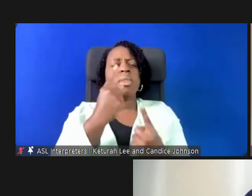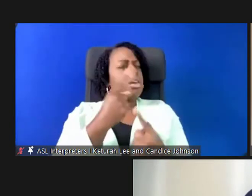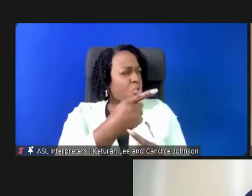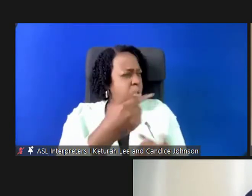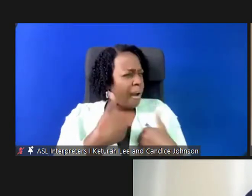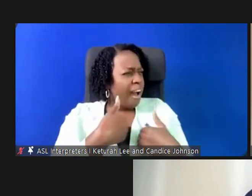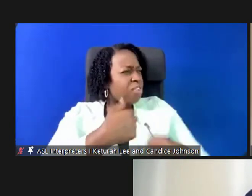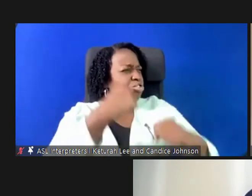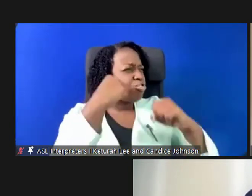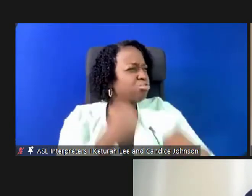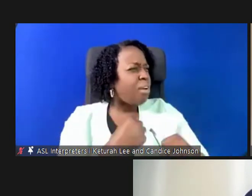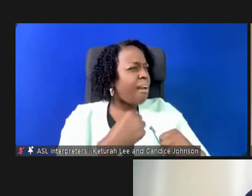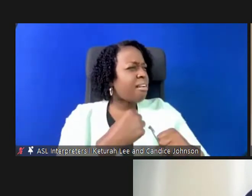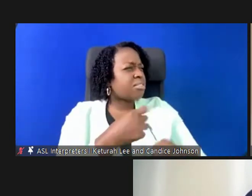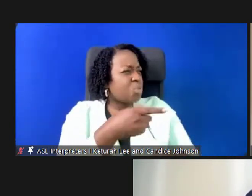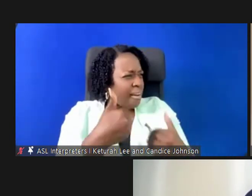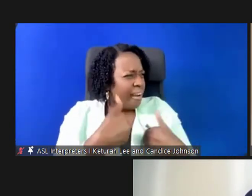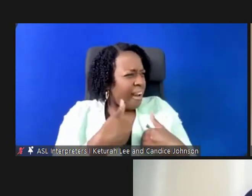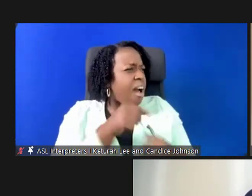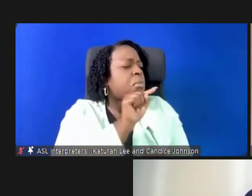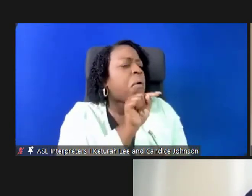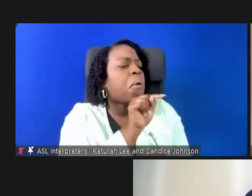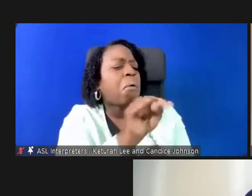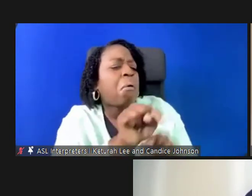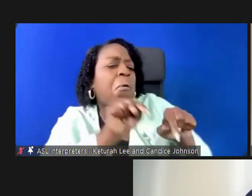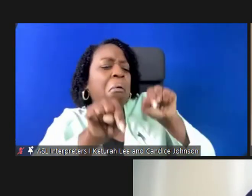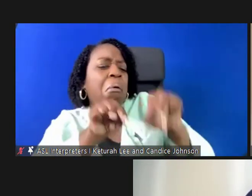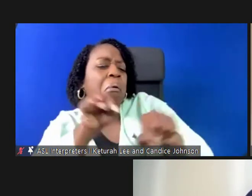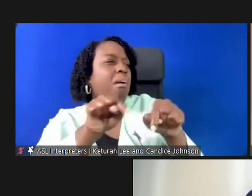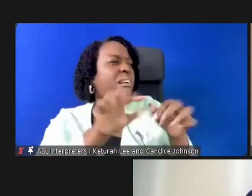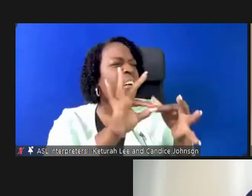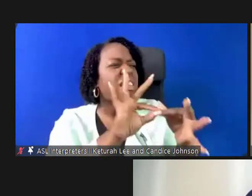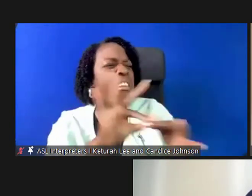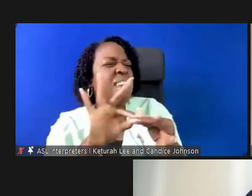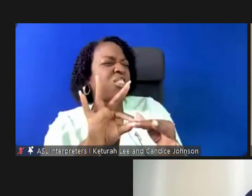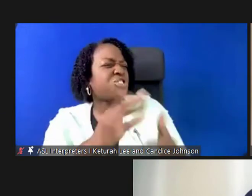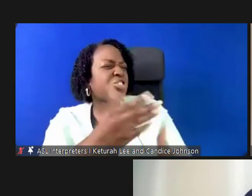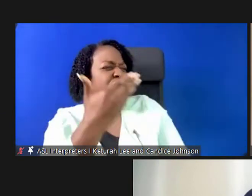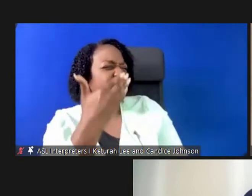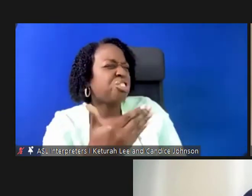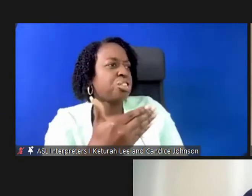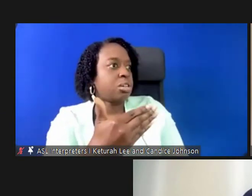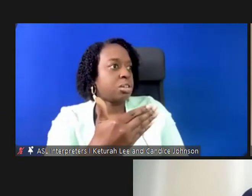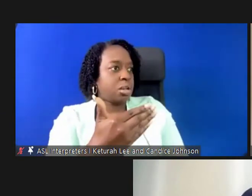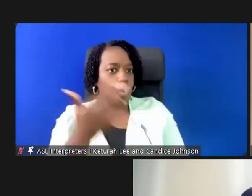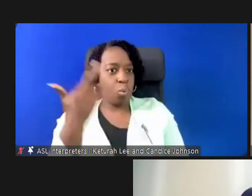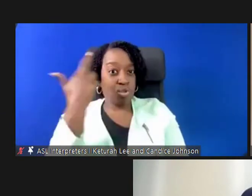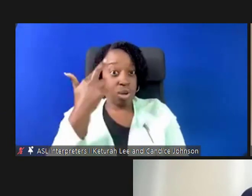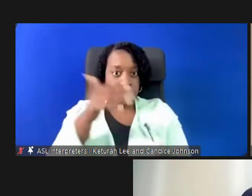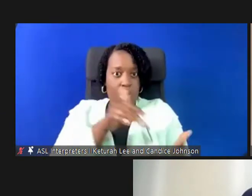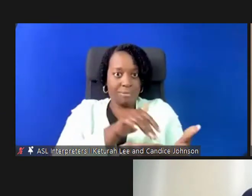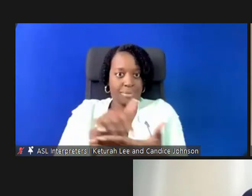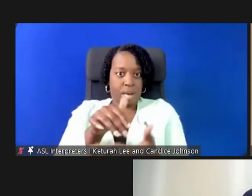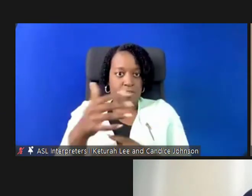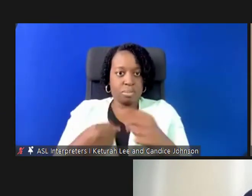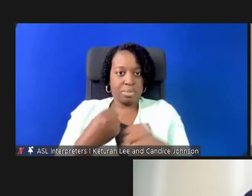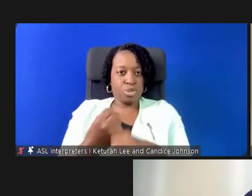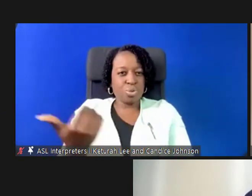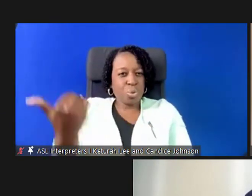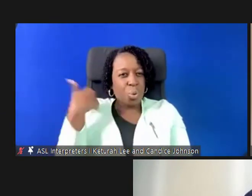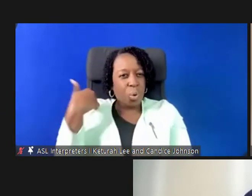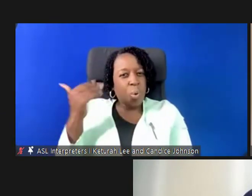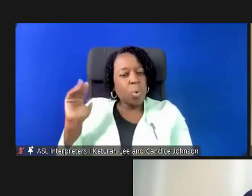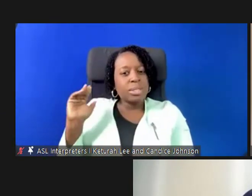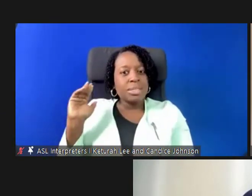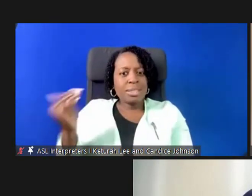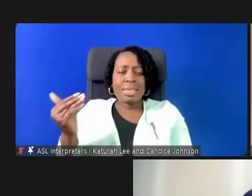and connection? Can be the case, our findings from years ago that seem to keep holding true about